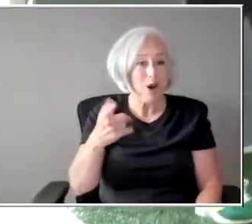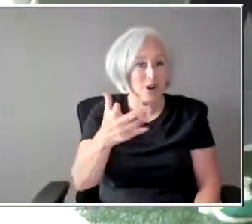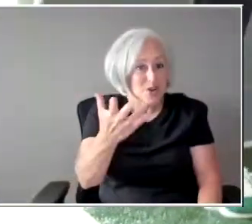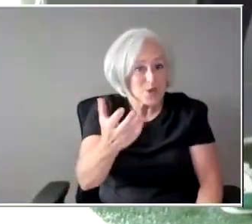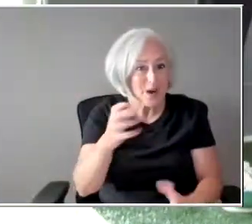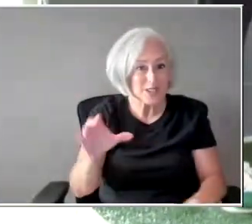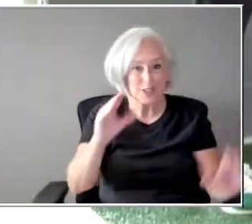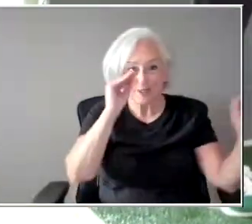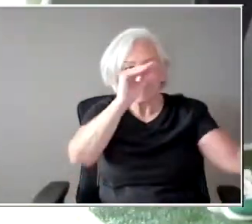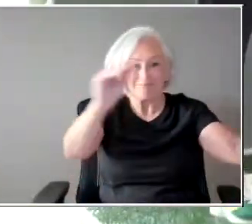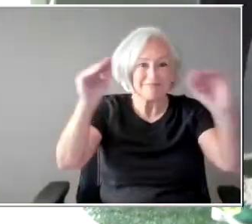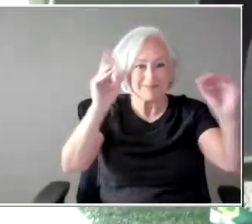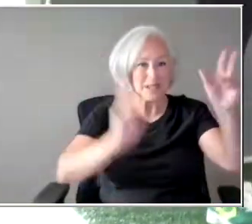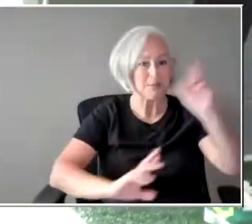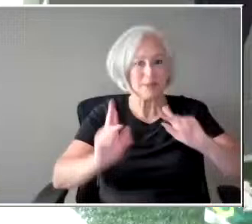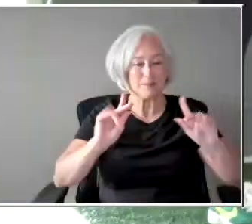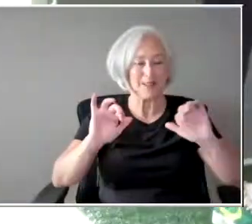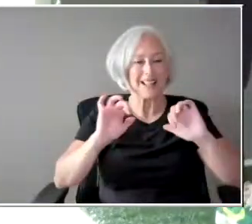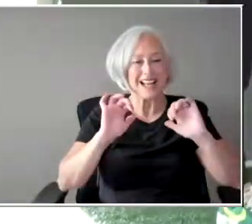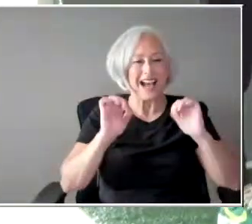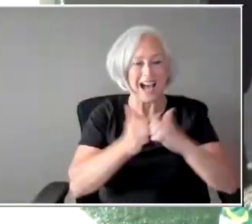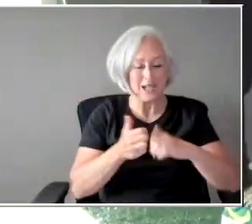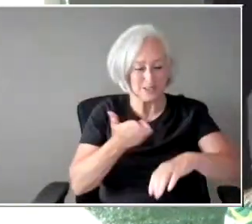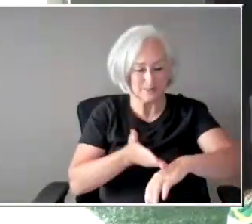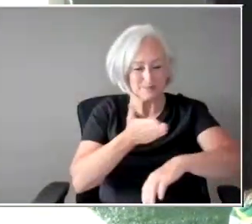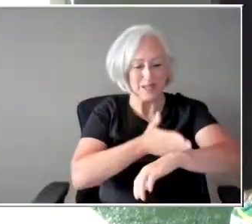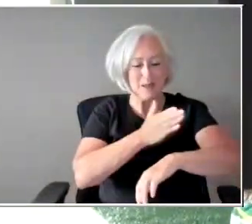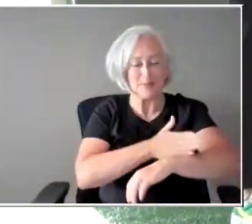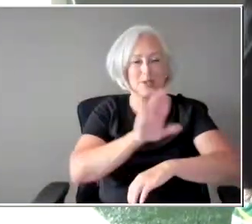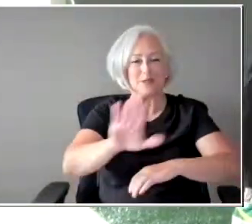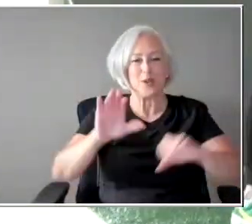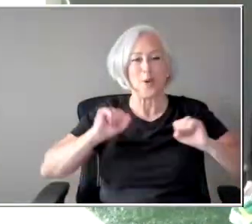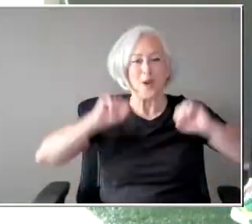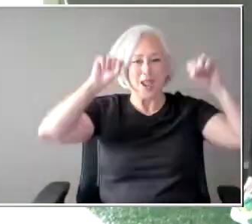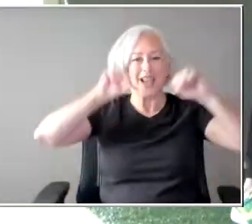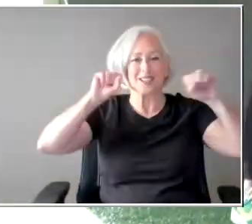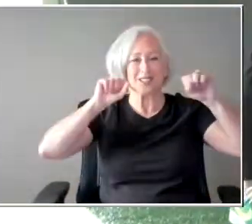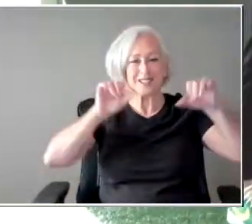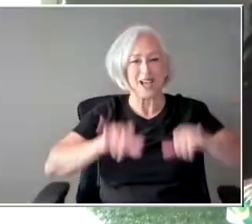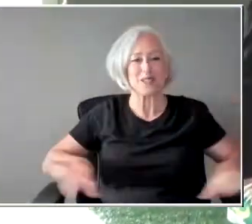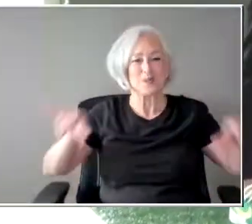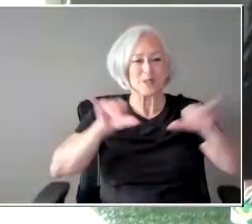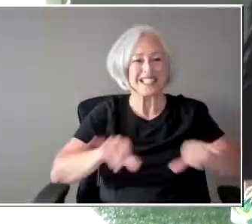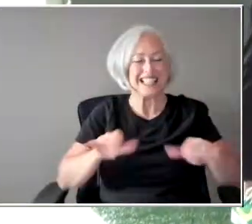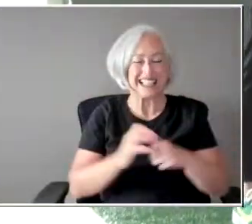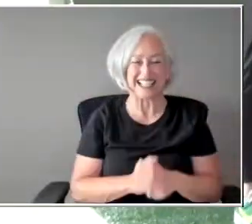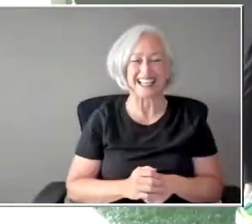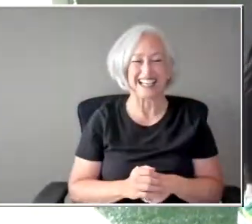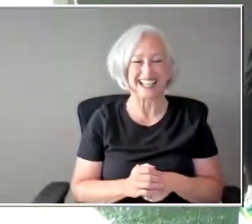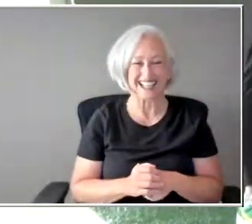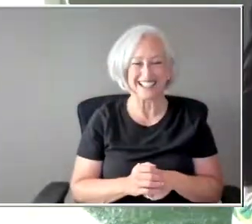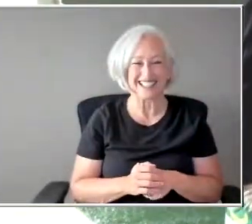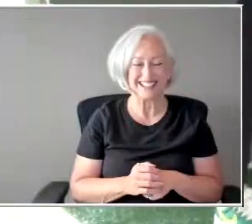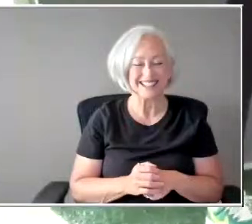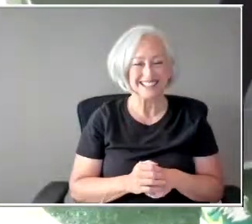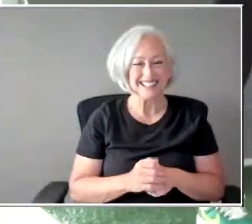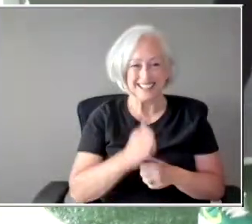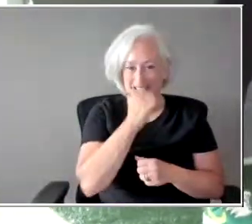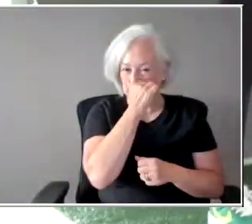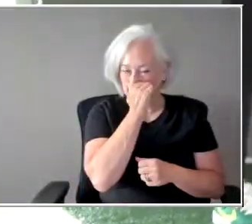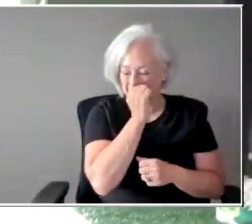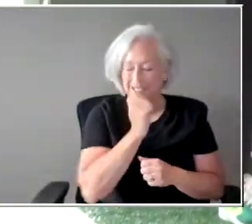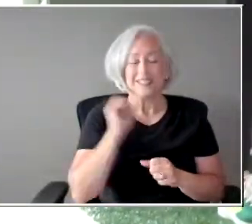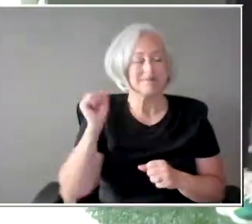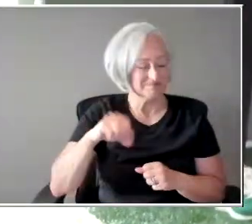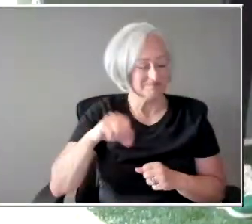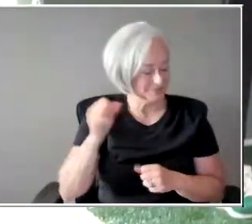people how to kind of incrementally get to, you know, this level. So so we appreciate